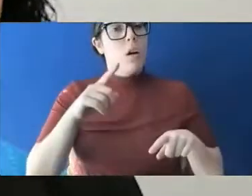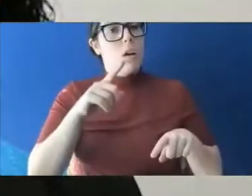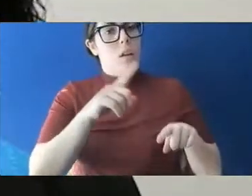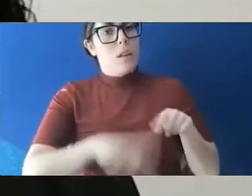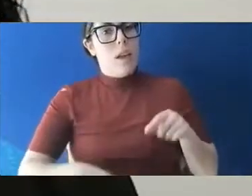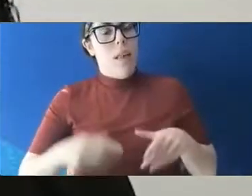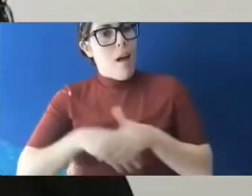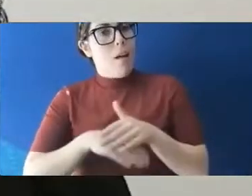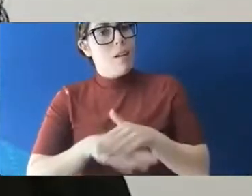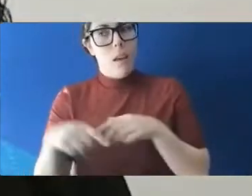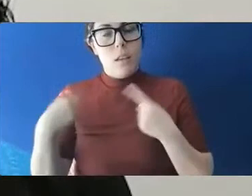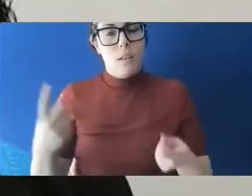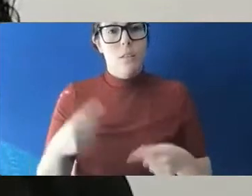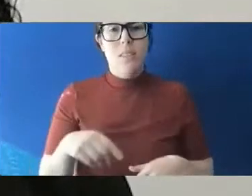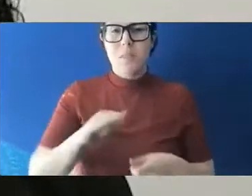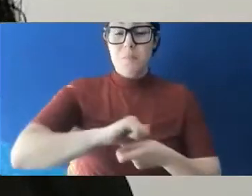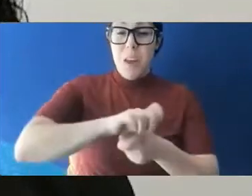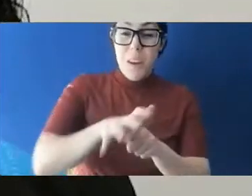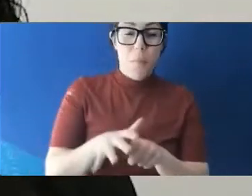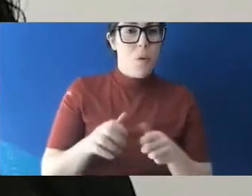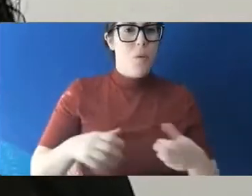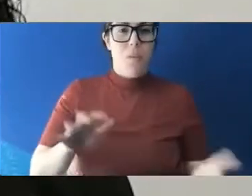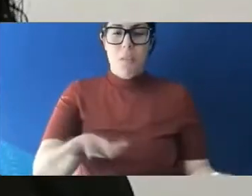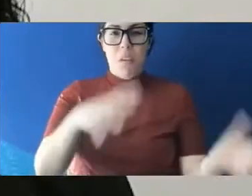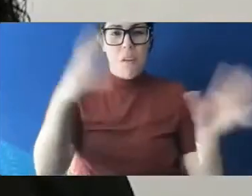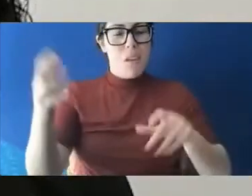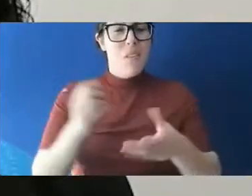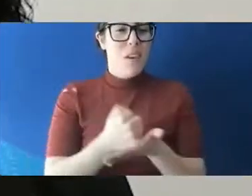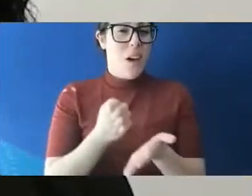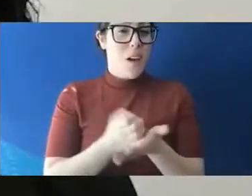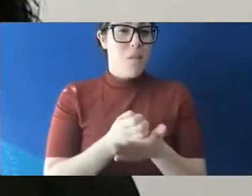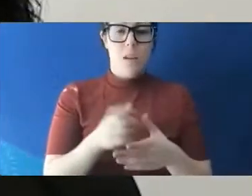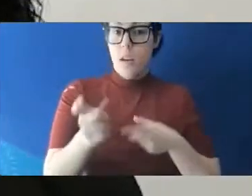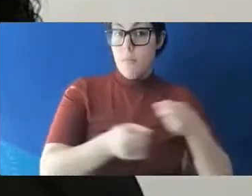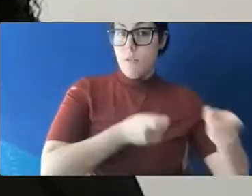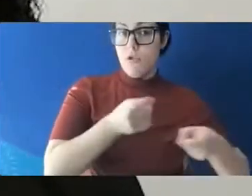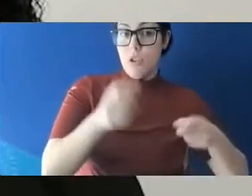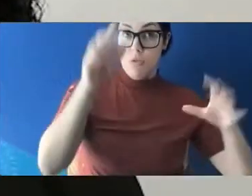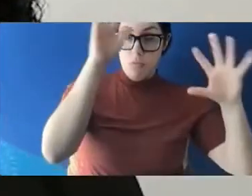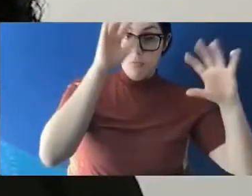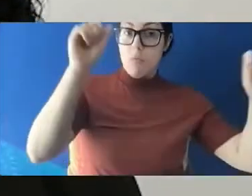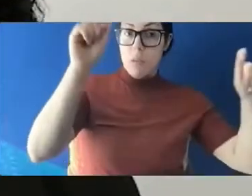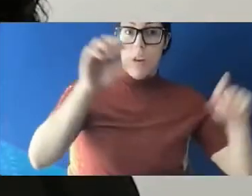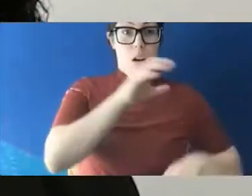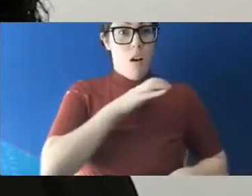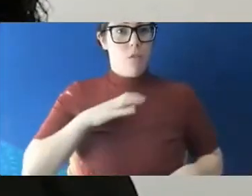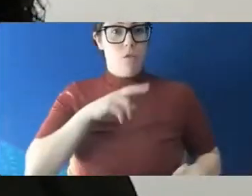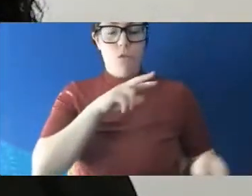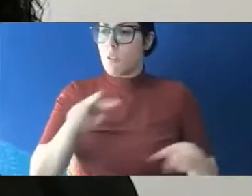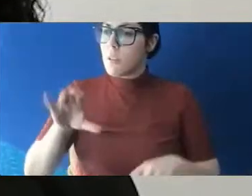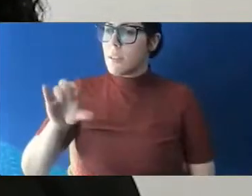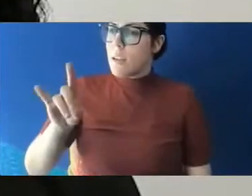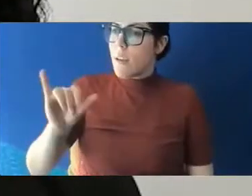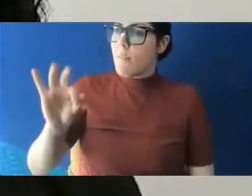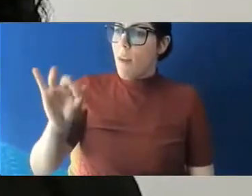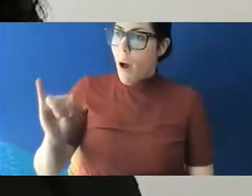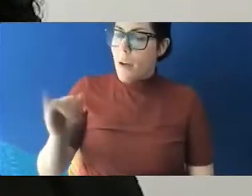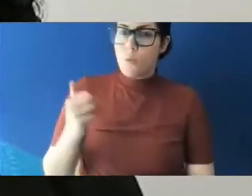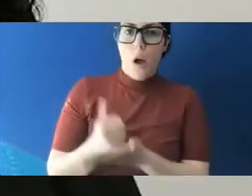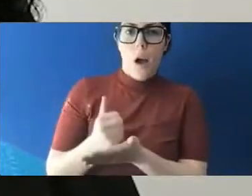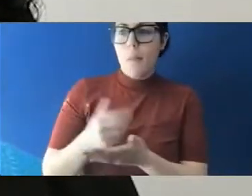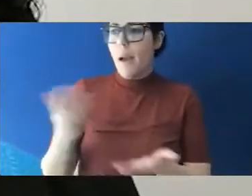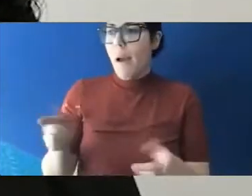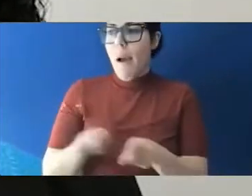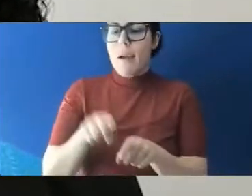As the pandemic ravaged the economy, the administration and Congress turned to CDFIs as Paycheck Protection Program